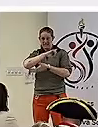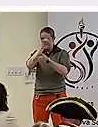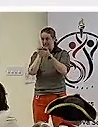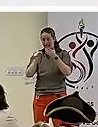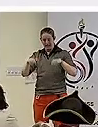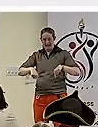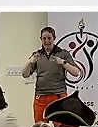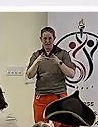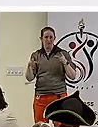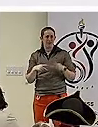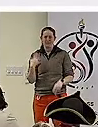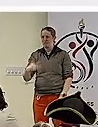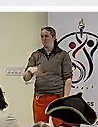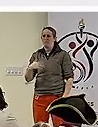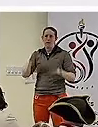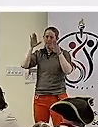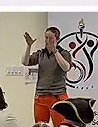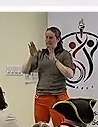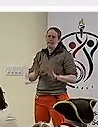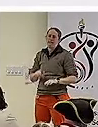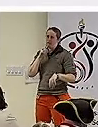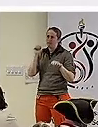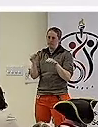far as accessibility goes.